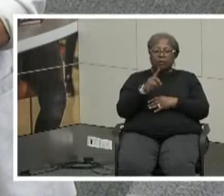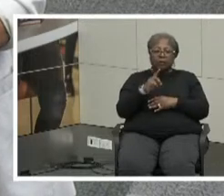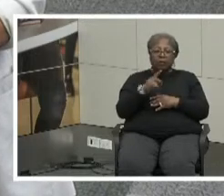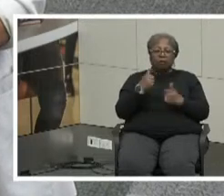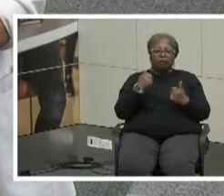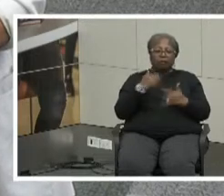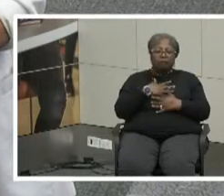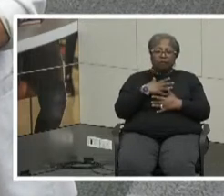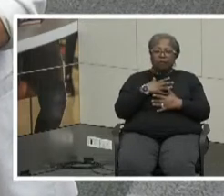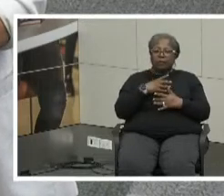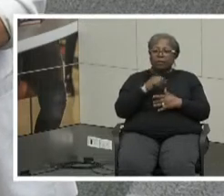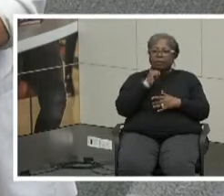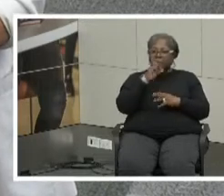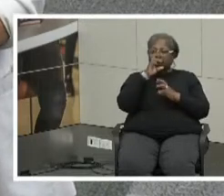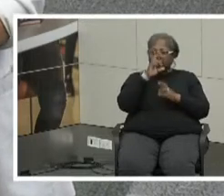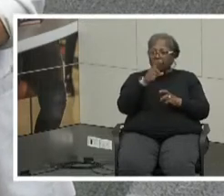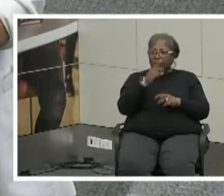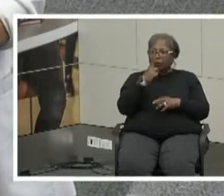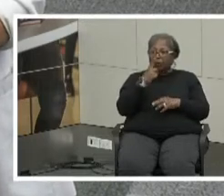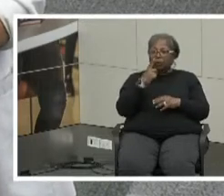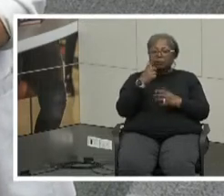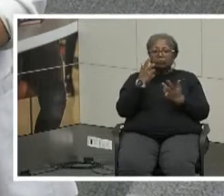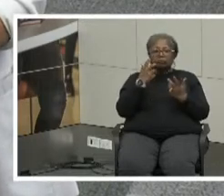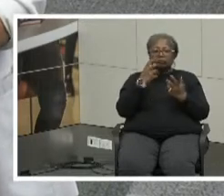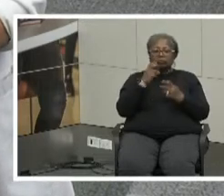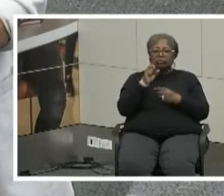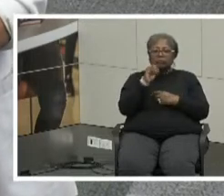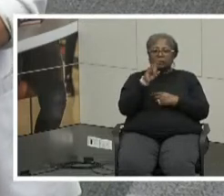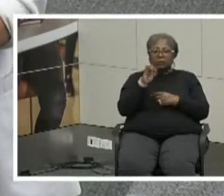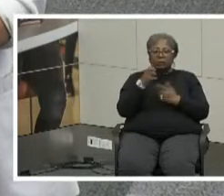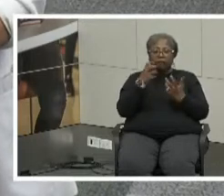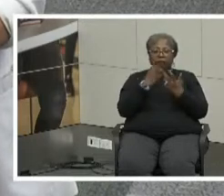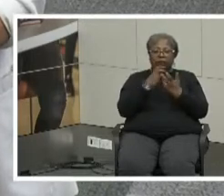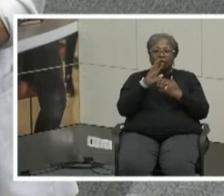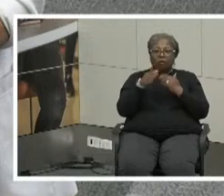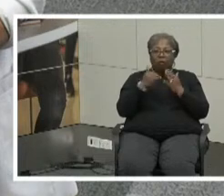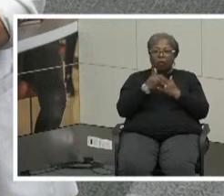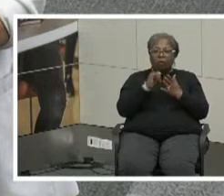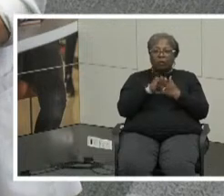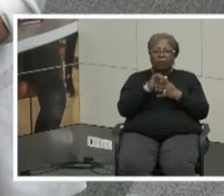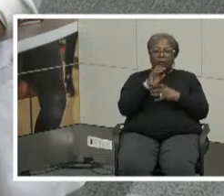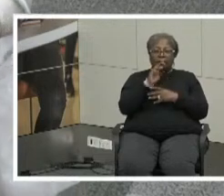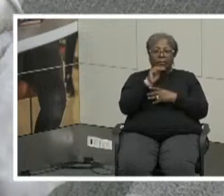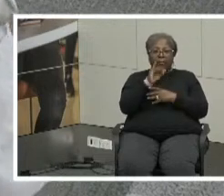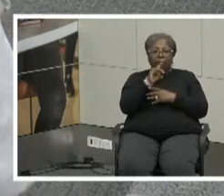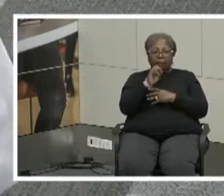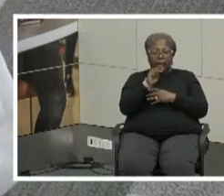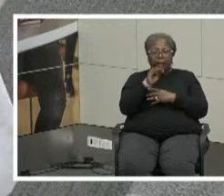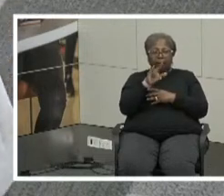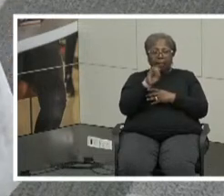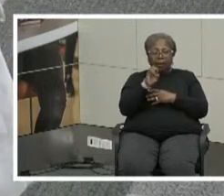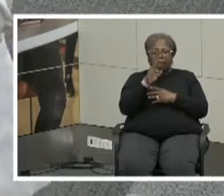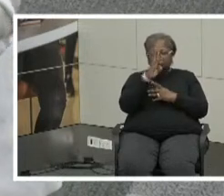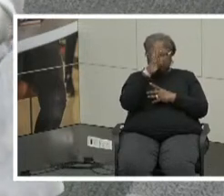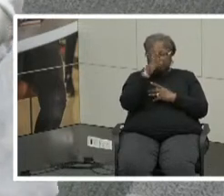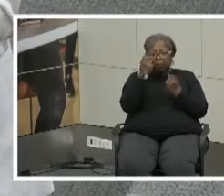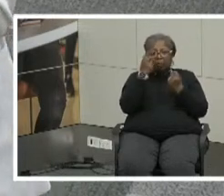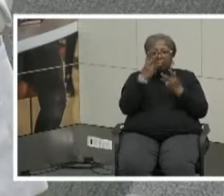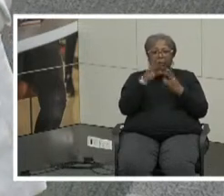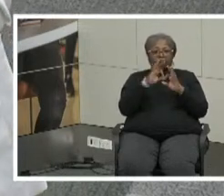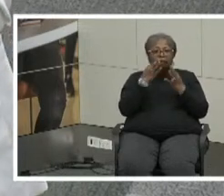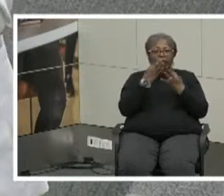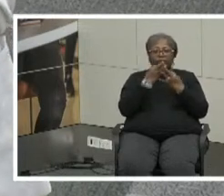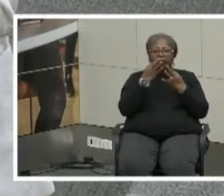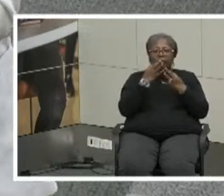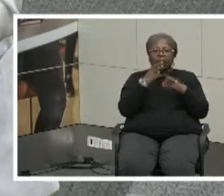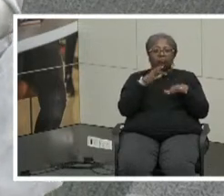fear disrespect and one-size fits-all that Mike miles has created I know so many families that have already bailed this